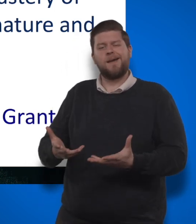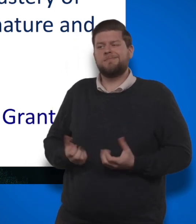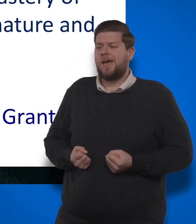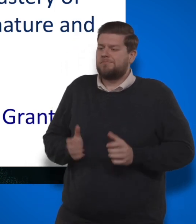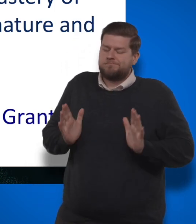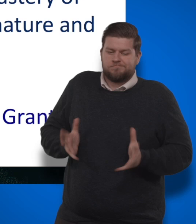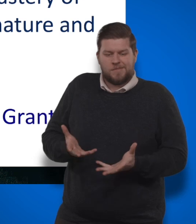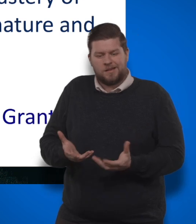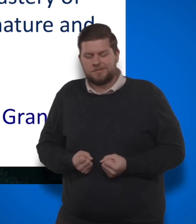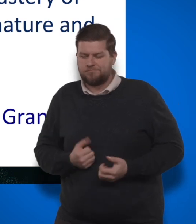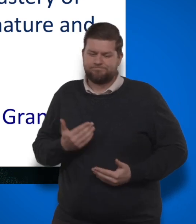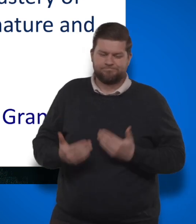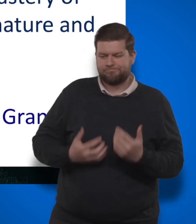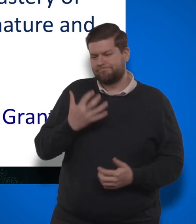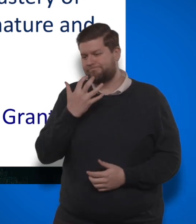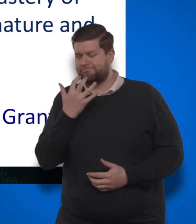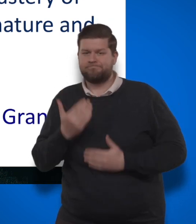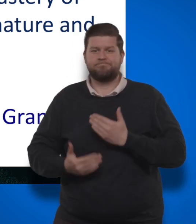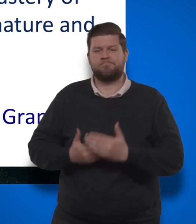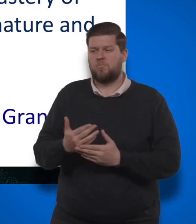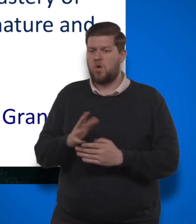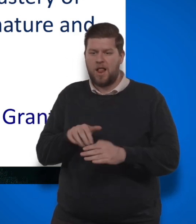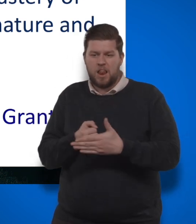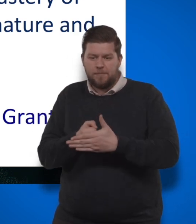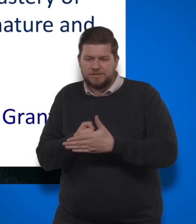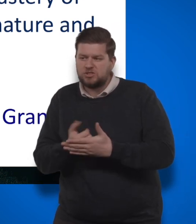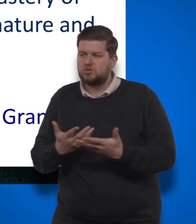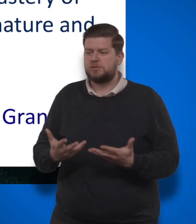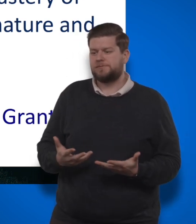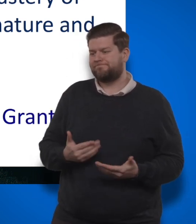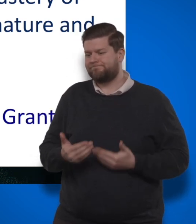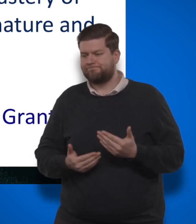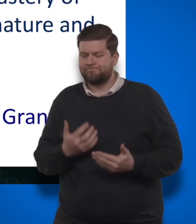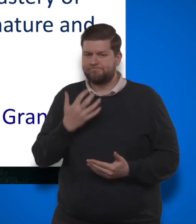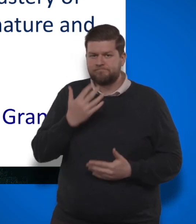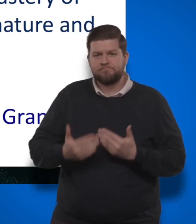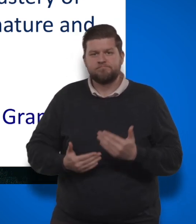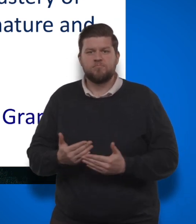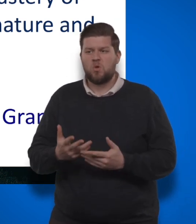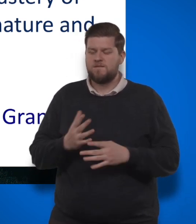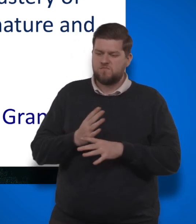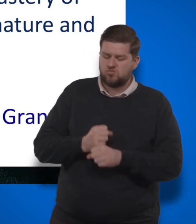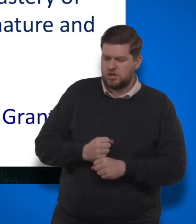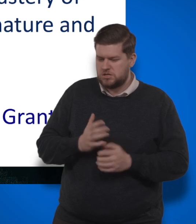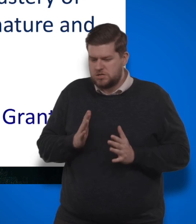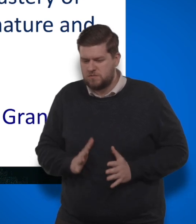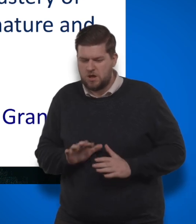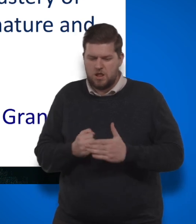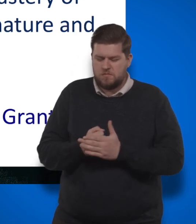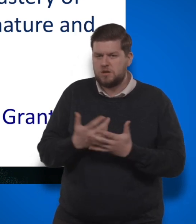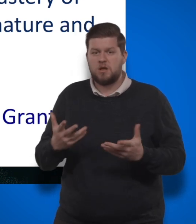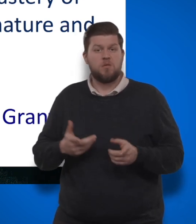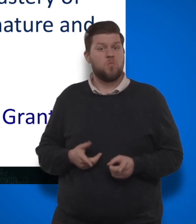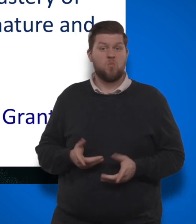restrictions and limitations and the frustrations of being human. We can use technology to improve on the